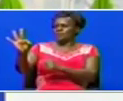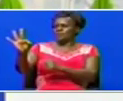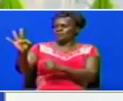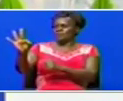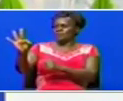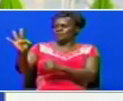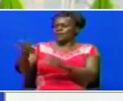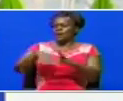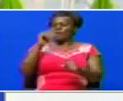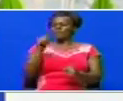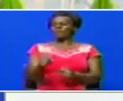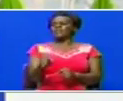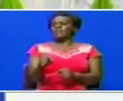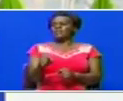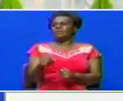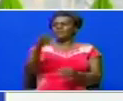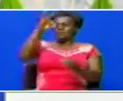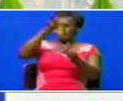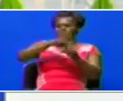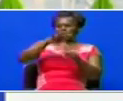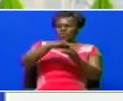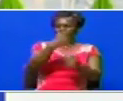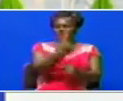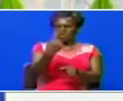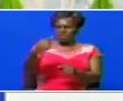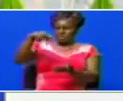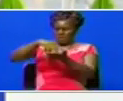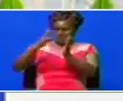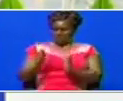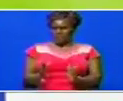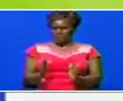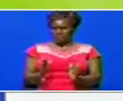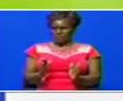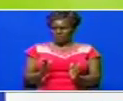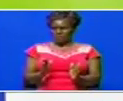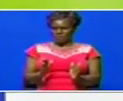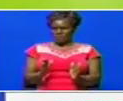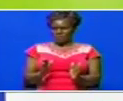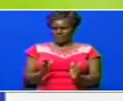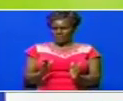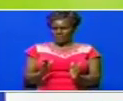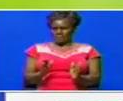19,611,423, of which the votes for each candidate are as follows.